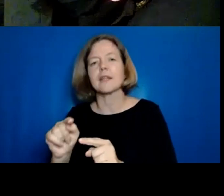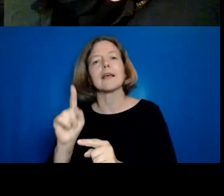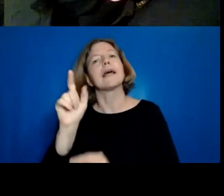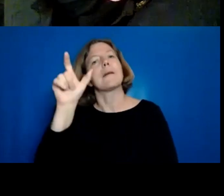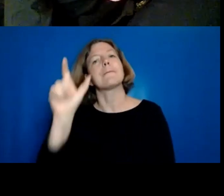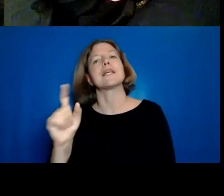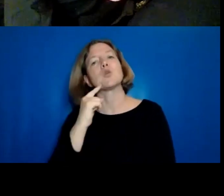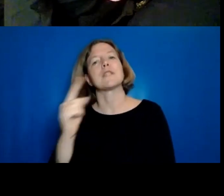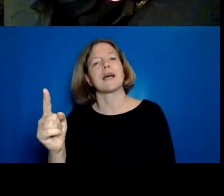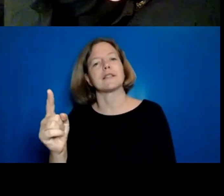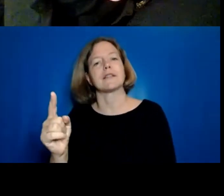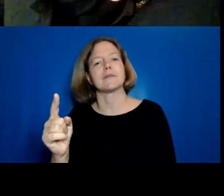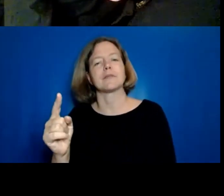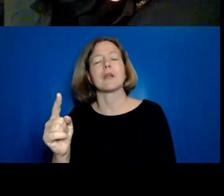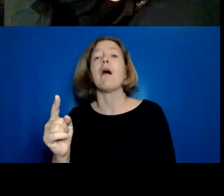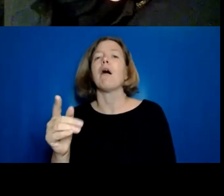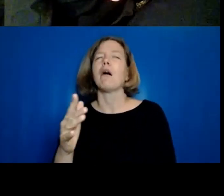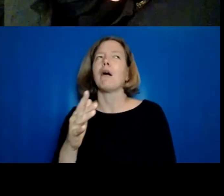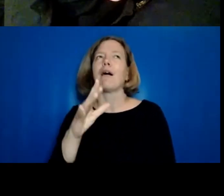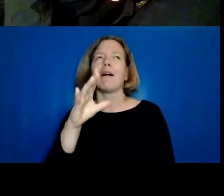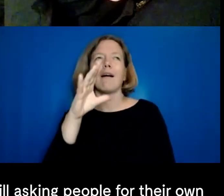spoke very much to them,